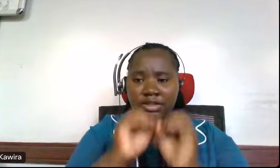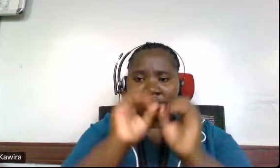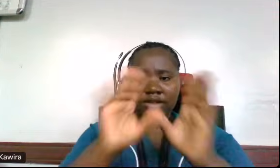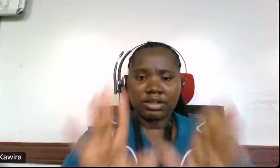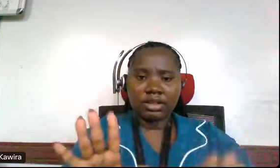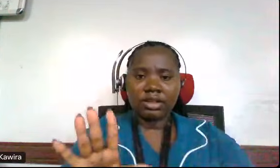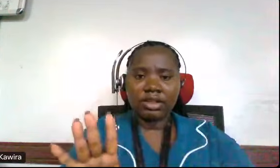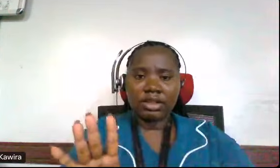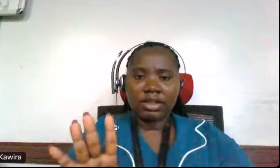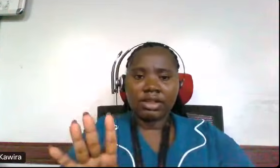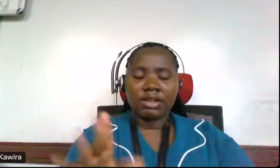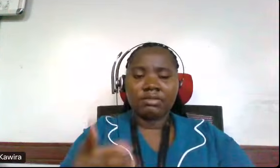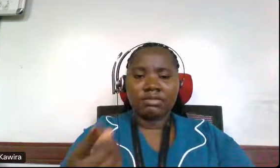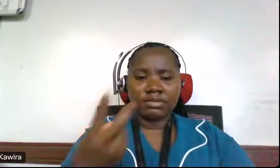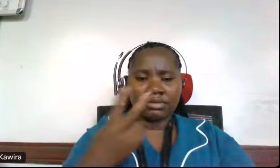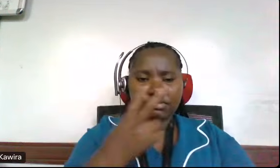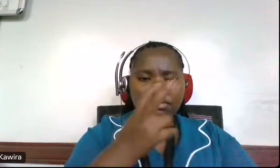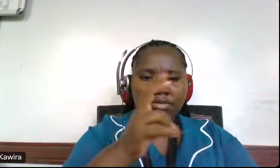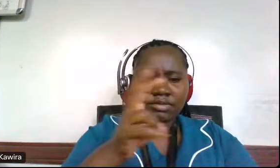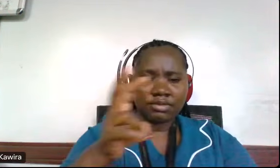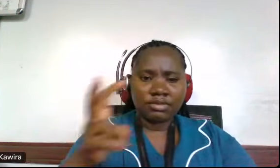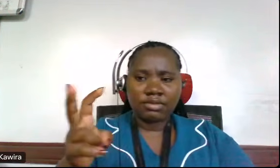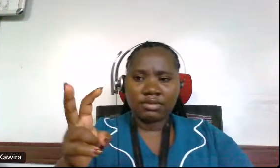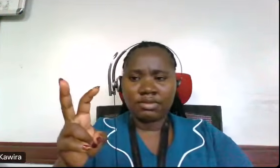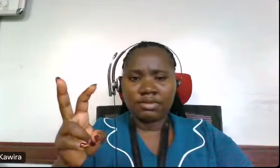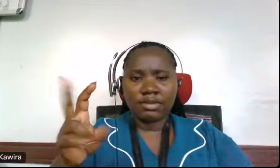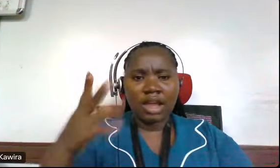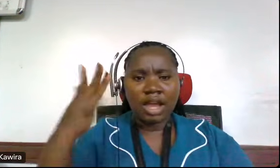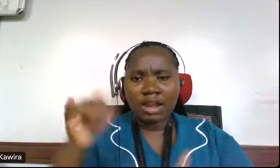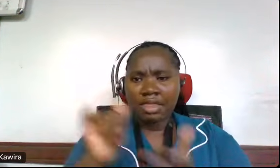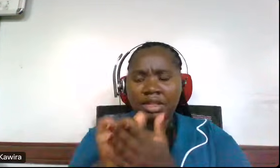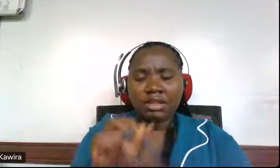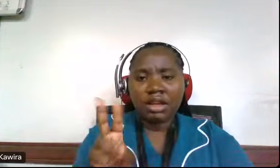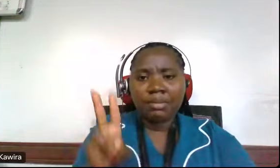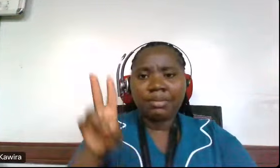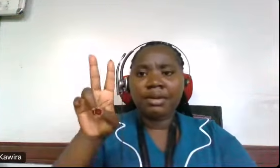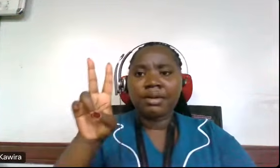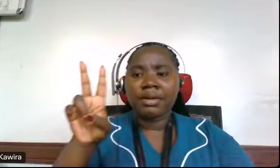I see a hand that was up.